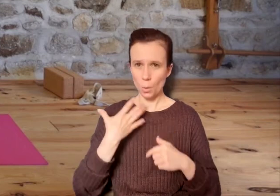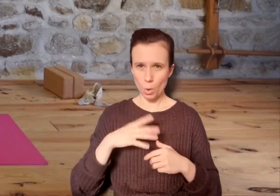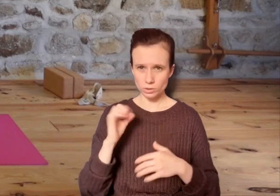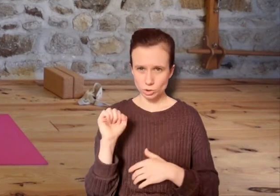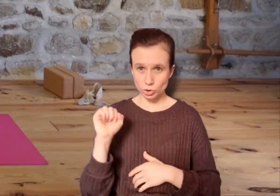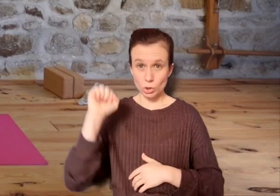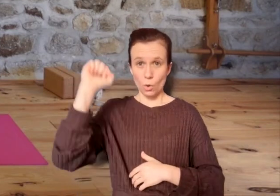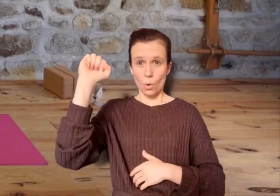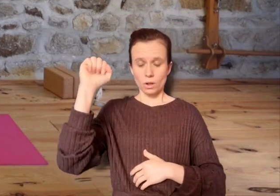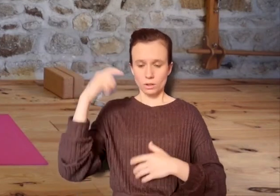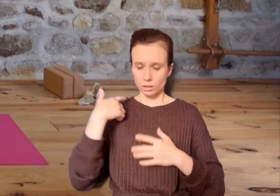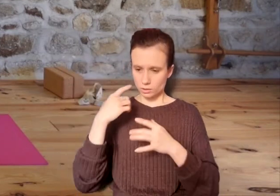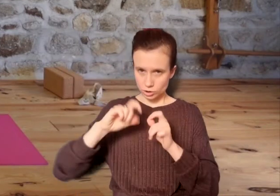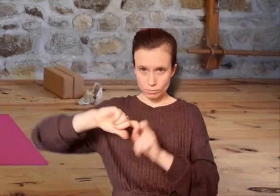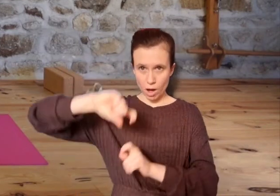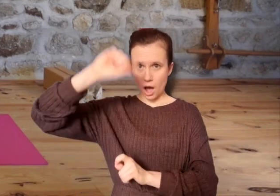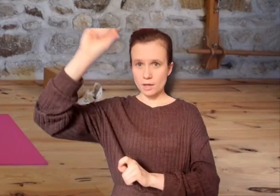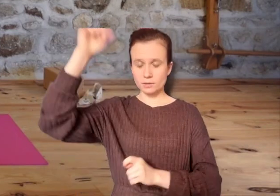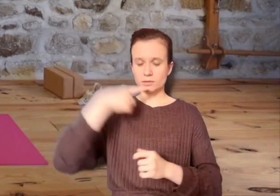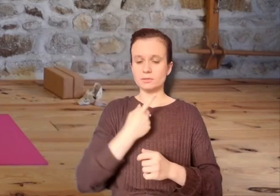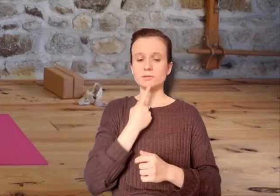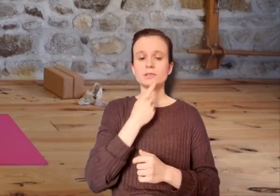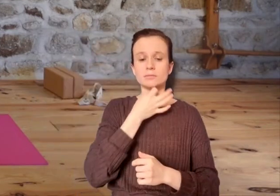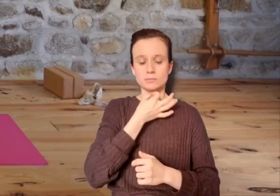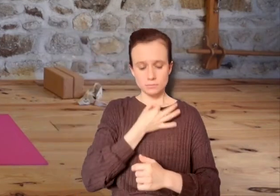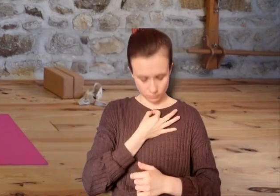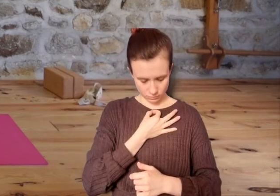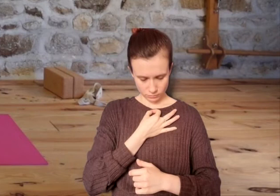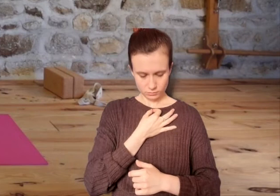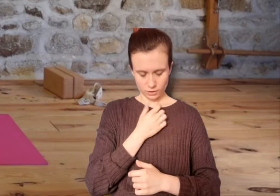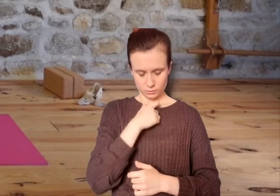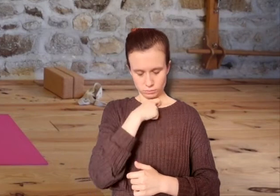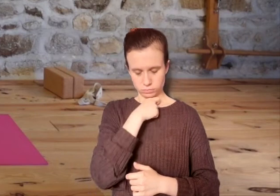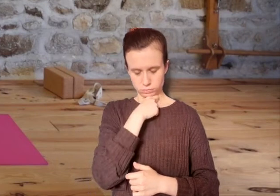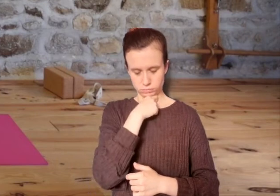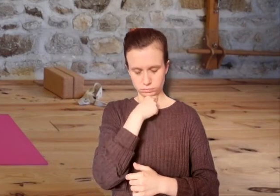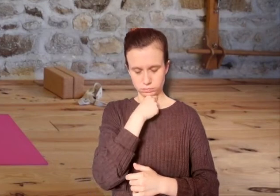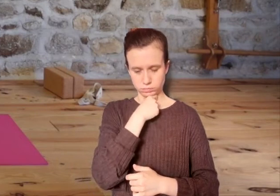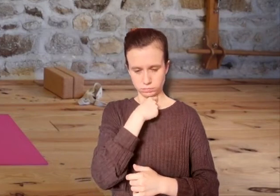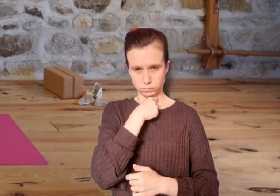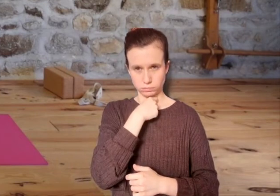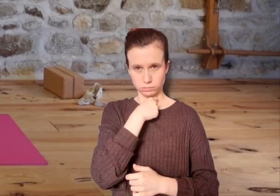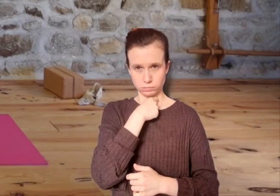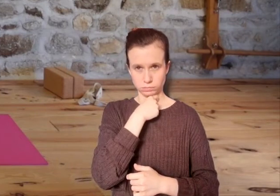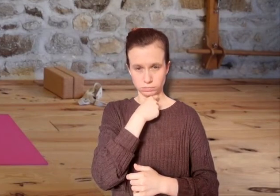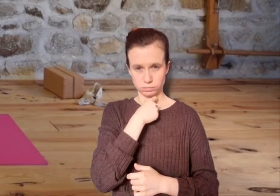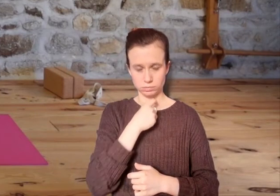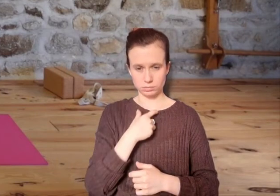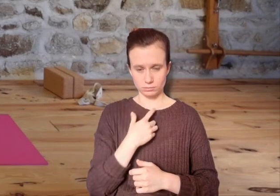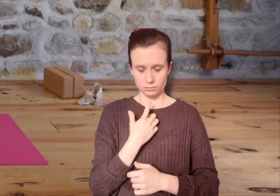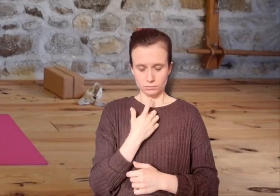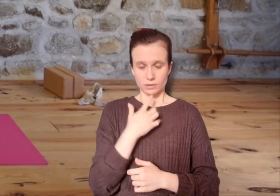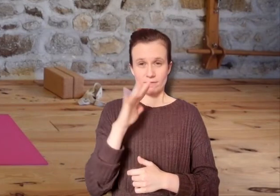So I've got my spine nice and tall. I've got my chin locked into my chest. I sound quite funny now, I'm